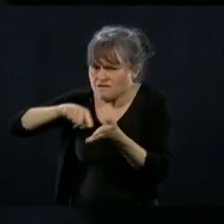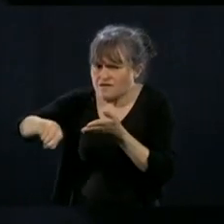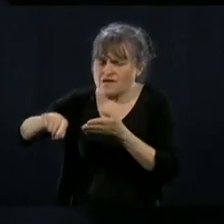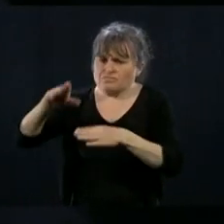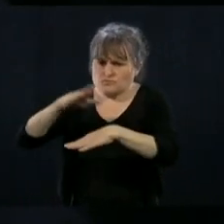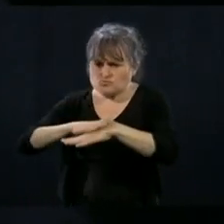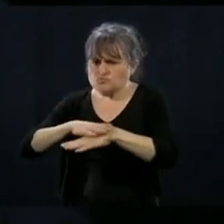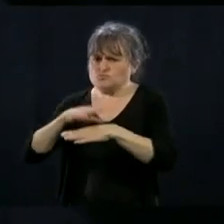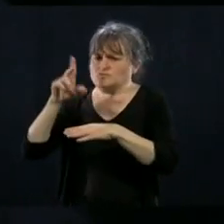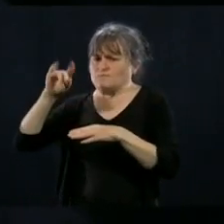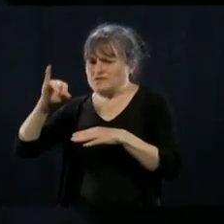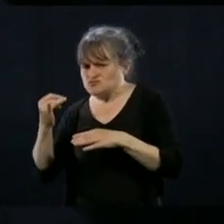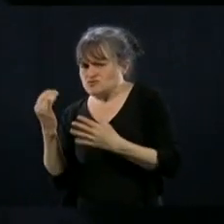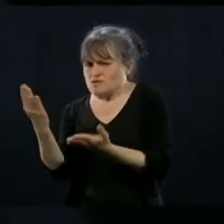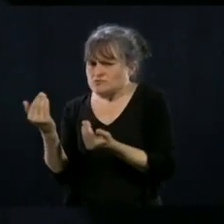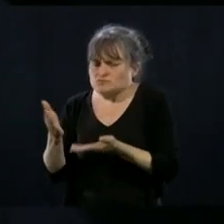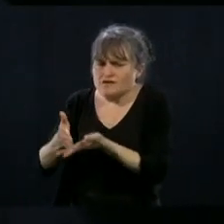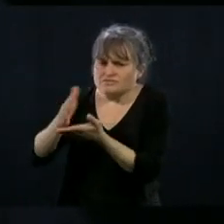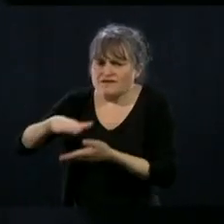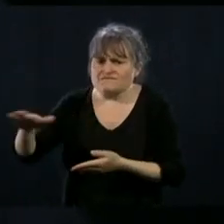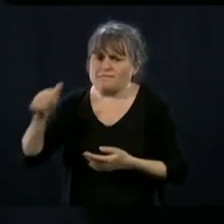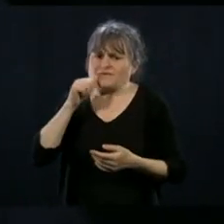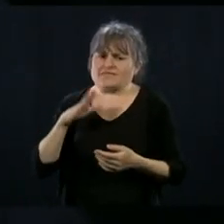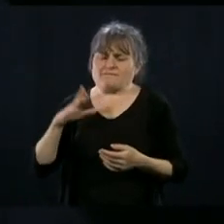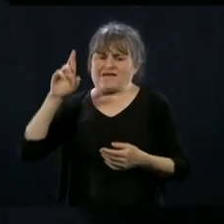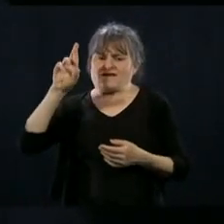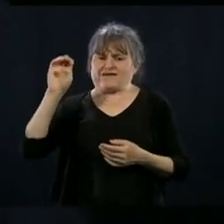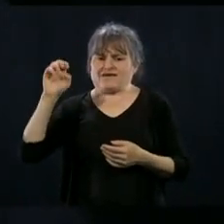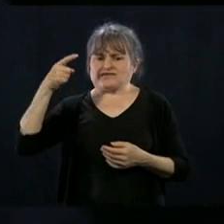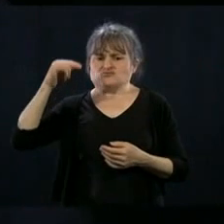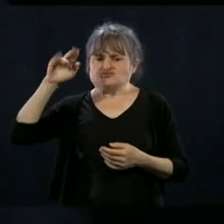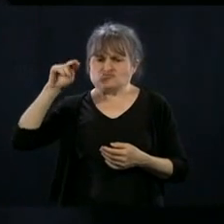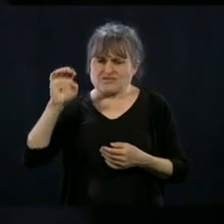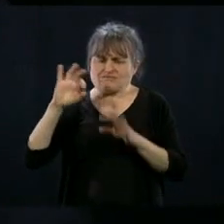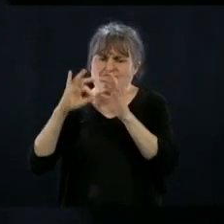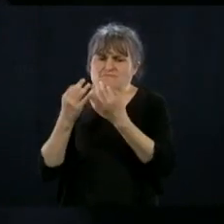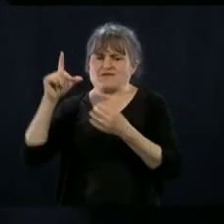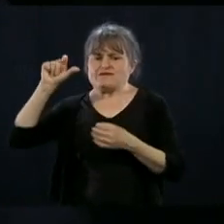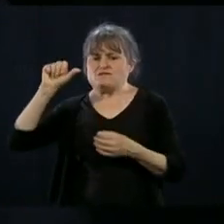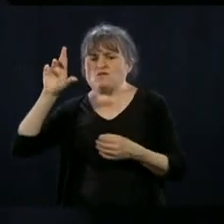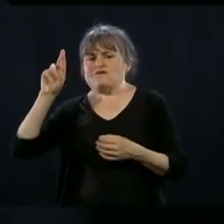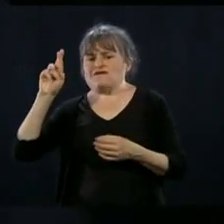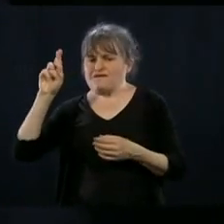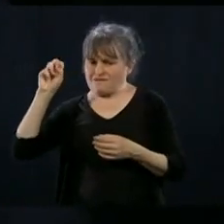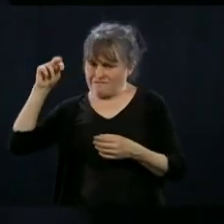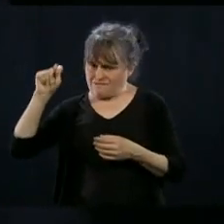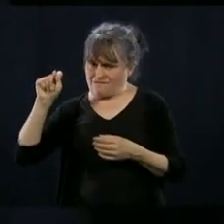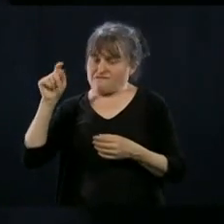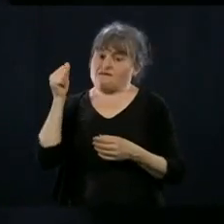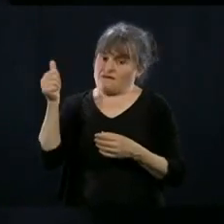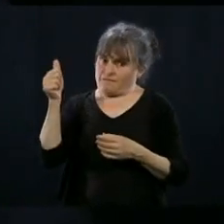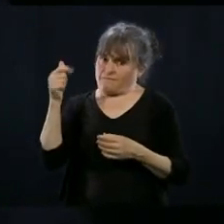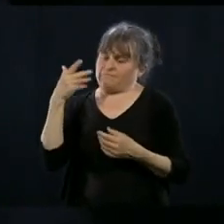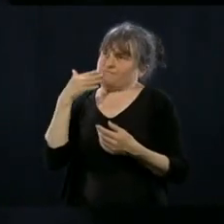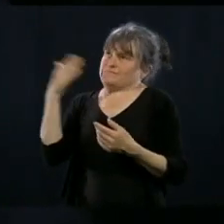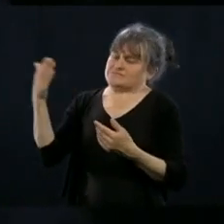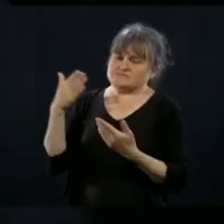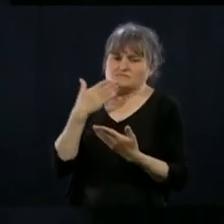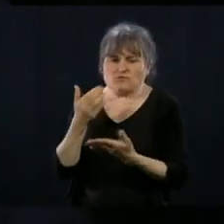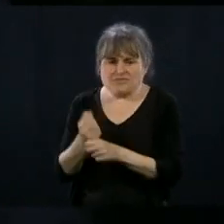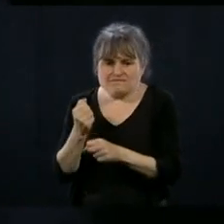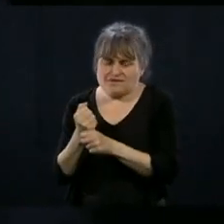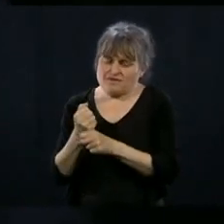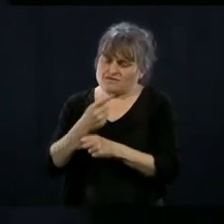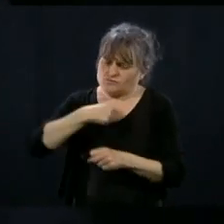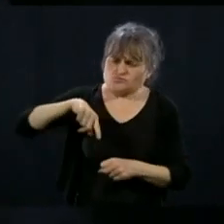continue giving us recommendations so that we take better care of vulnerable children. And